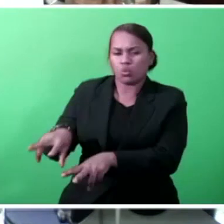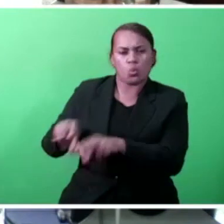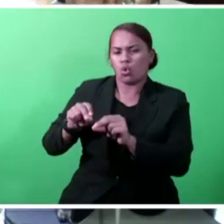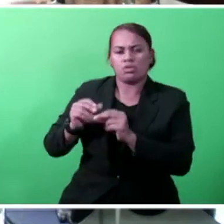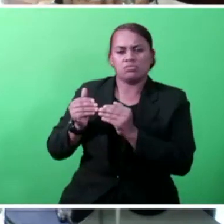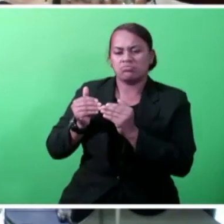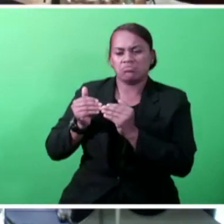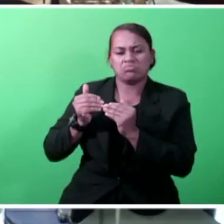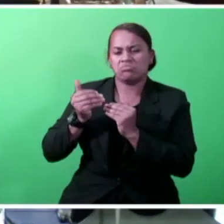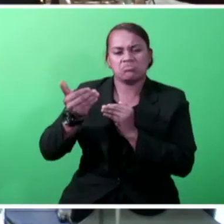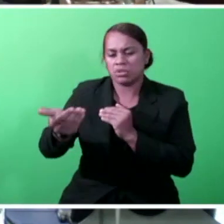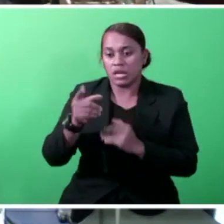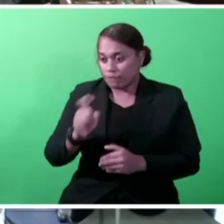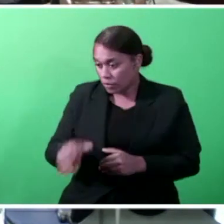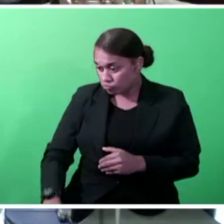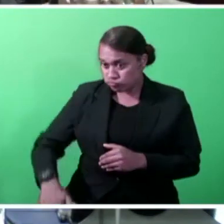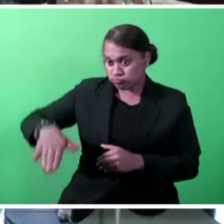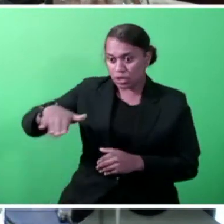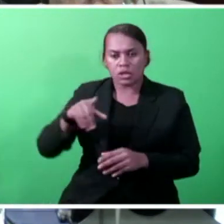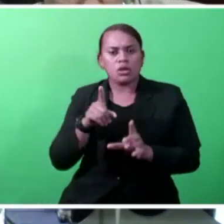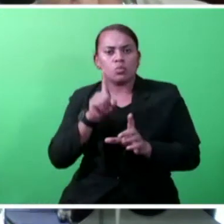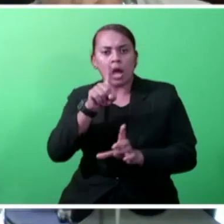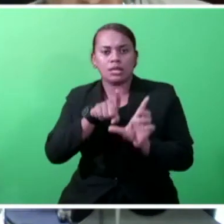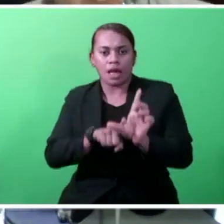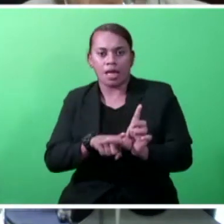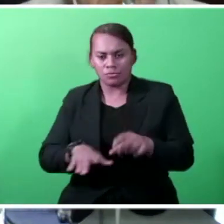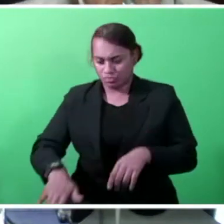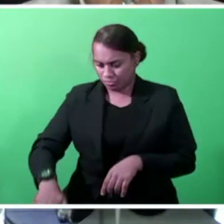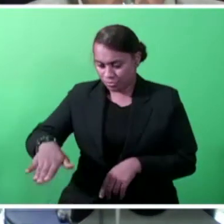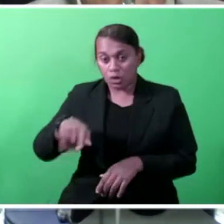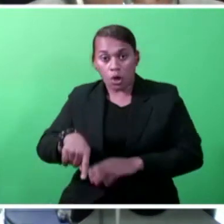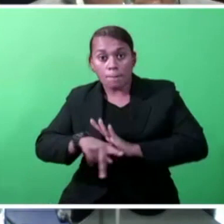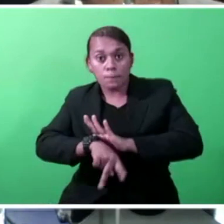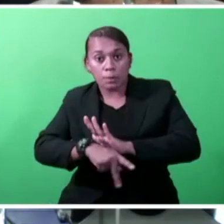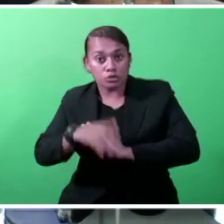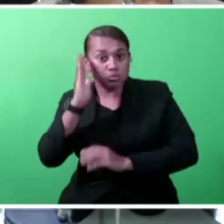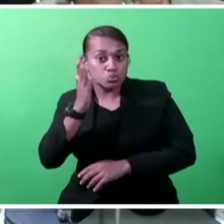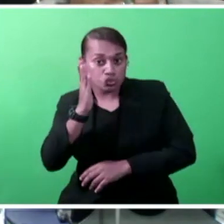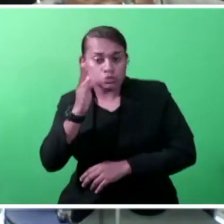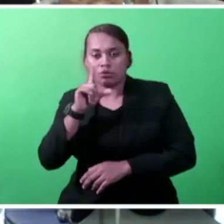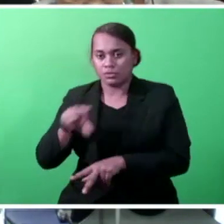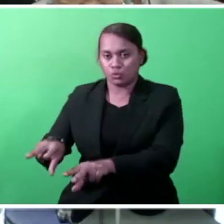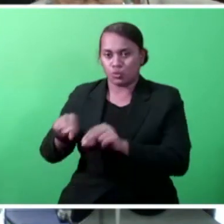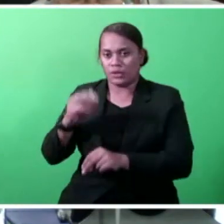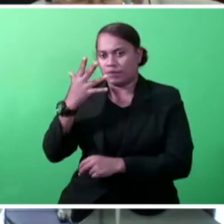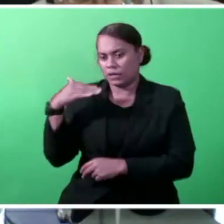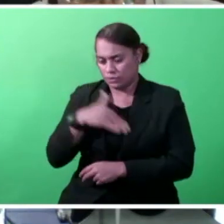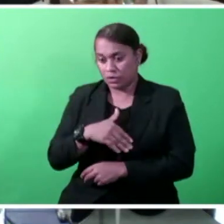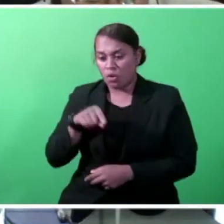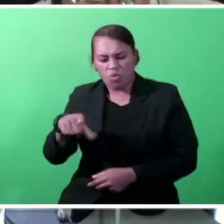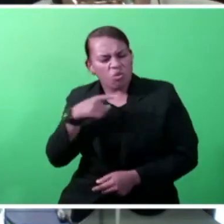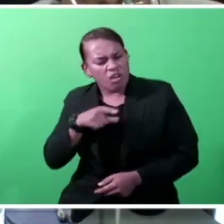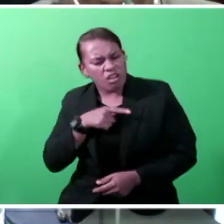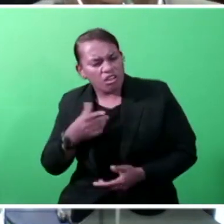when the child goes to year 1 or school, primary school. The idea, Mr. Speaker, sir, is of course to inculcate or institute a culture of